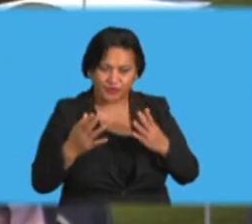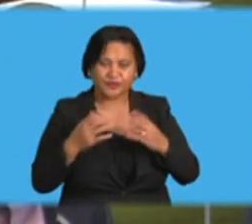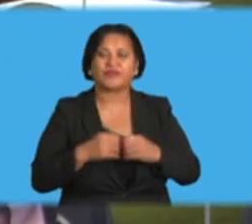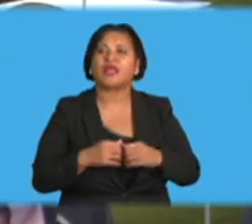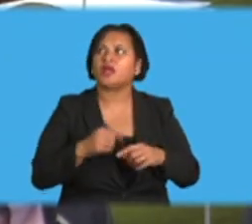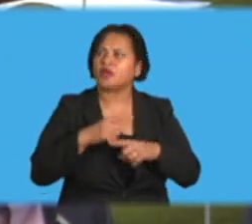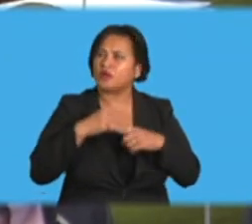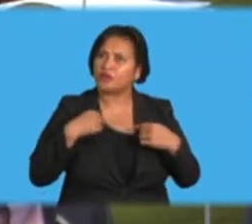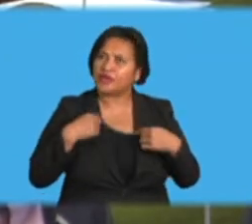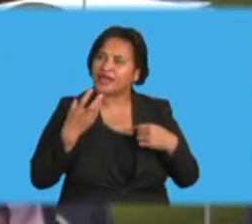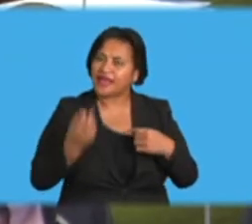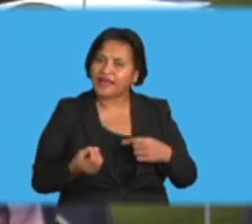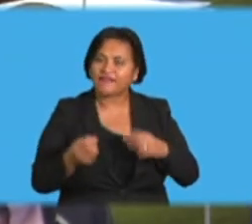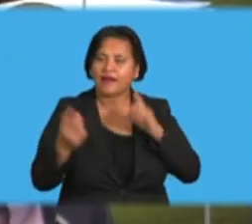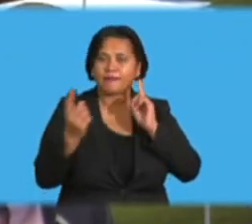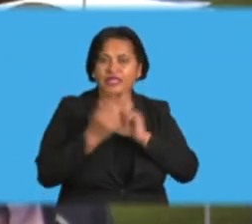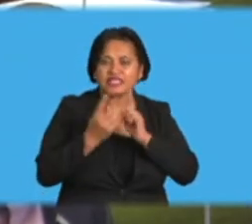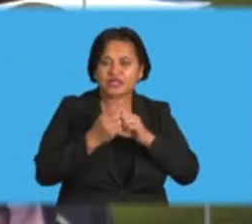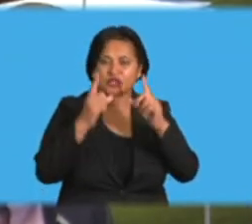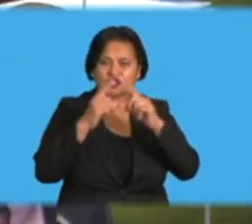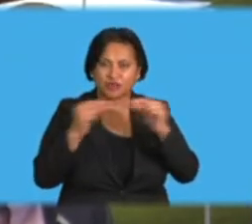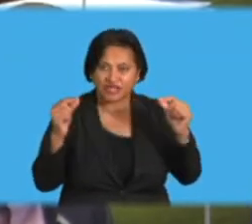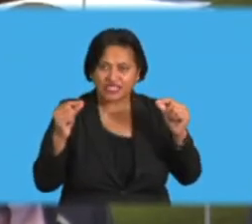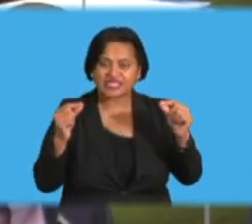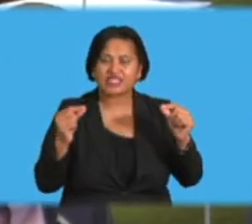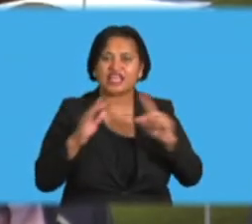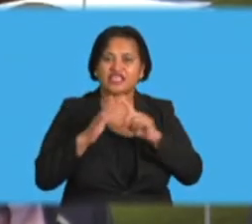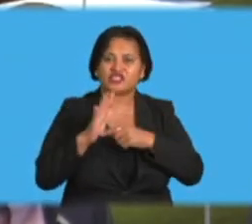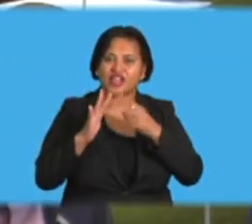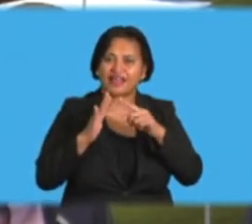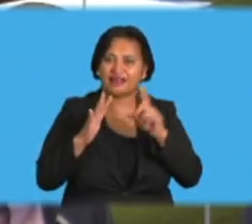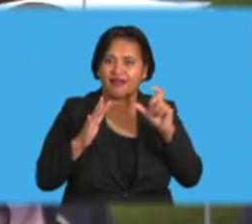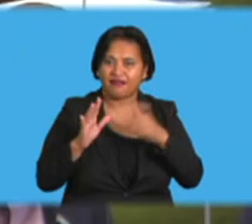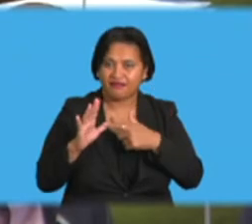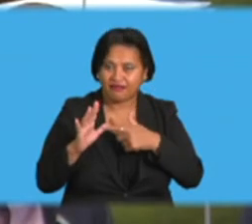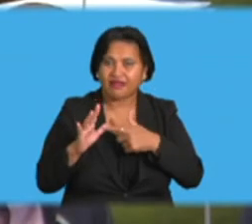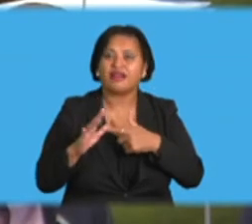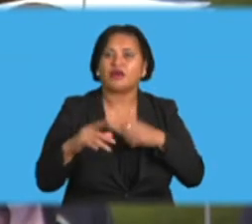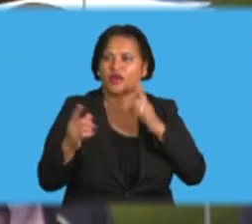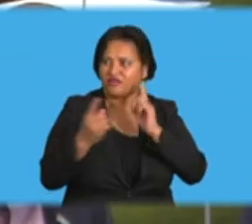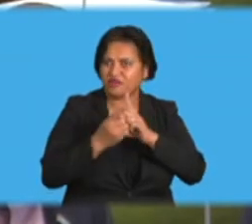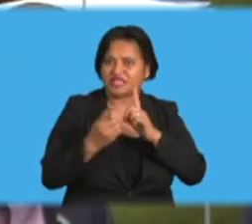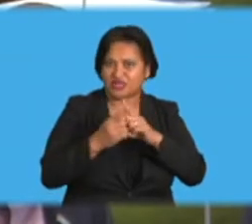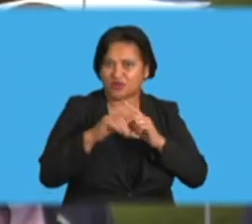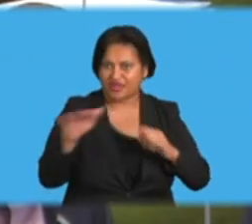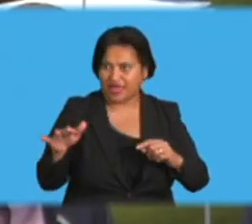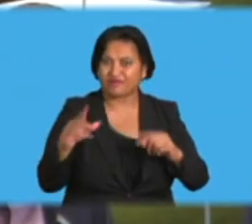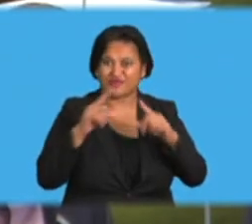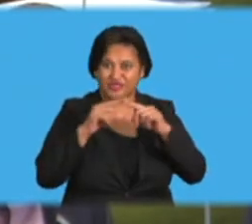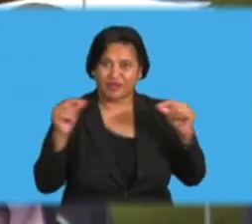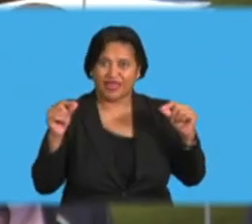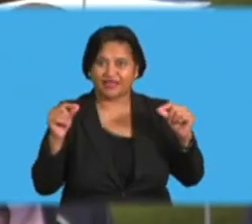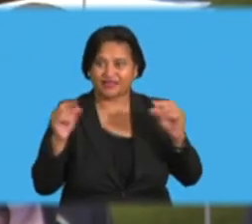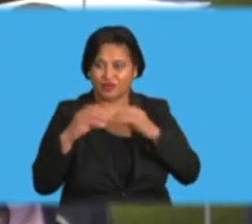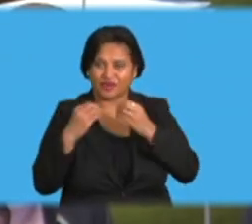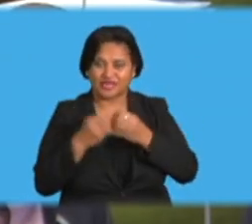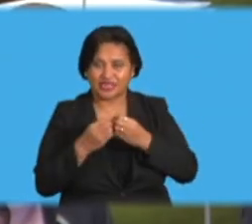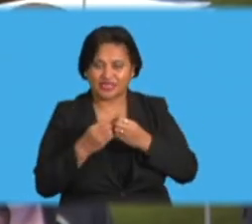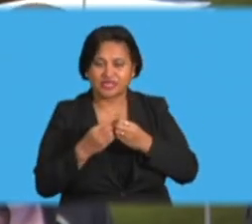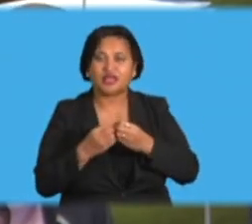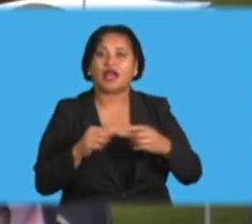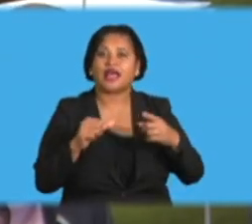countries. We held meetings with Japanese International Cooperation Agency, or JICA, the Senior Vice President. We also met with the